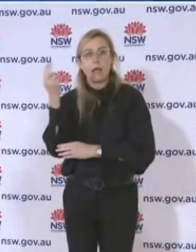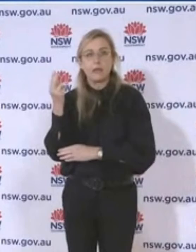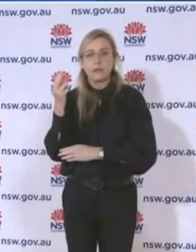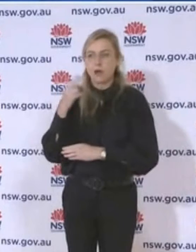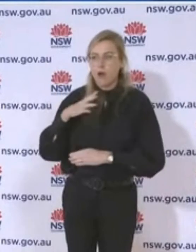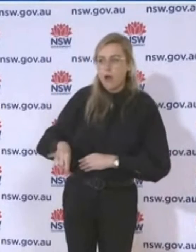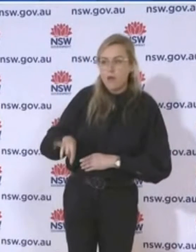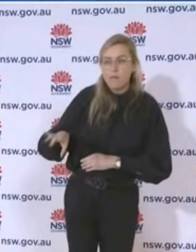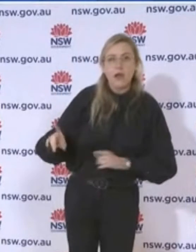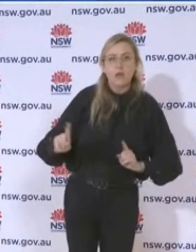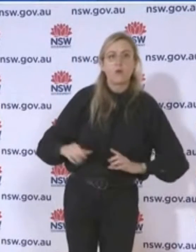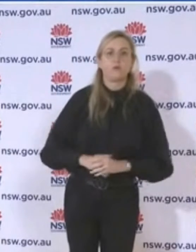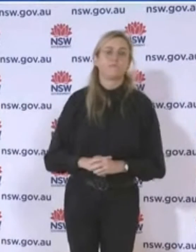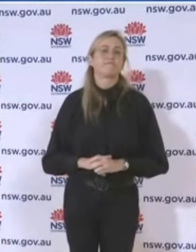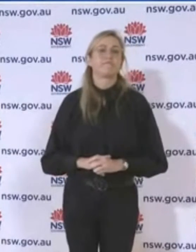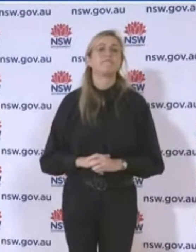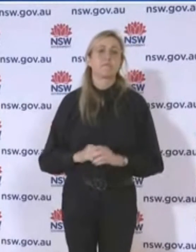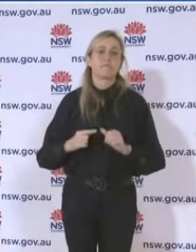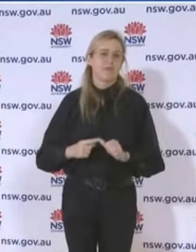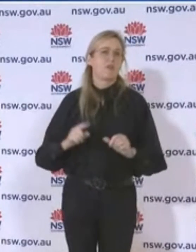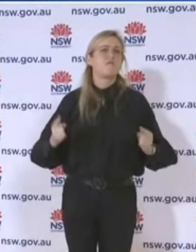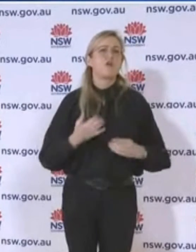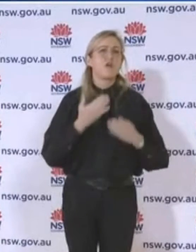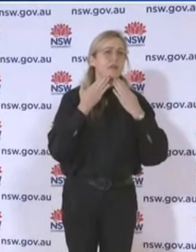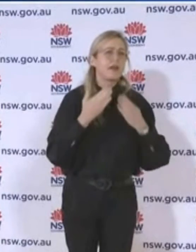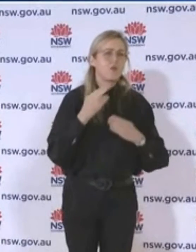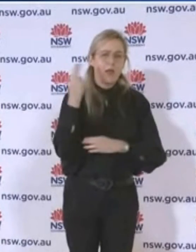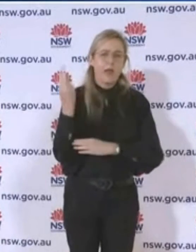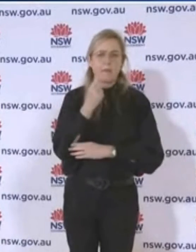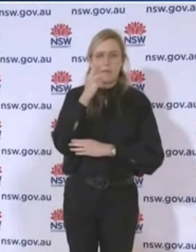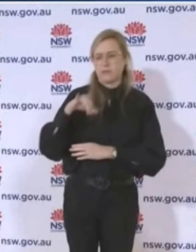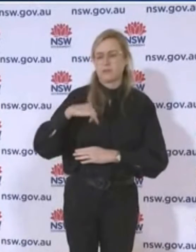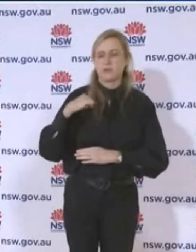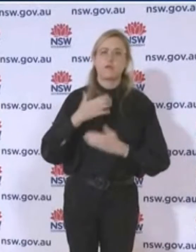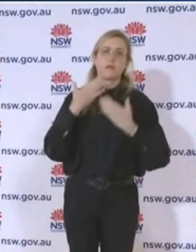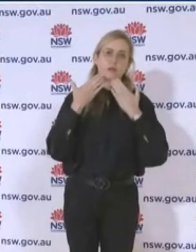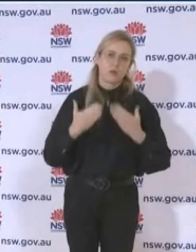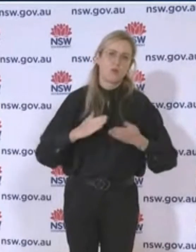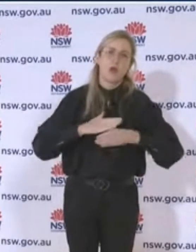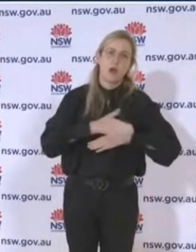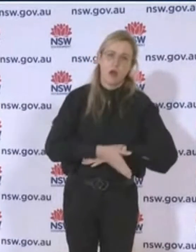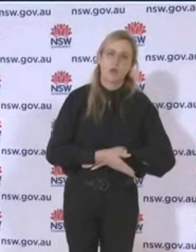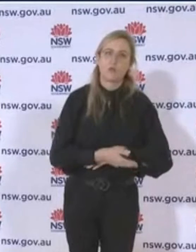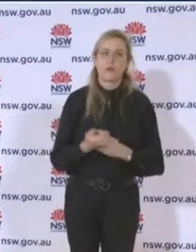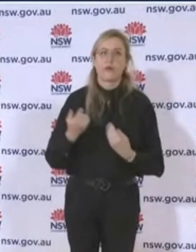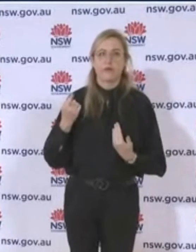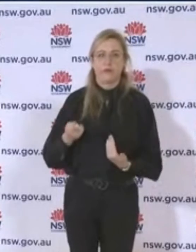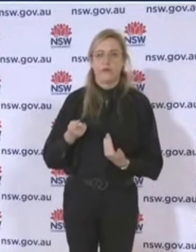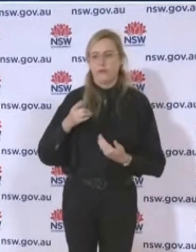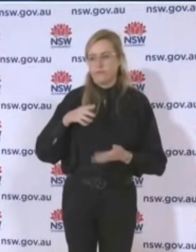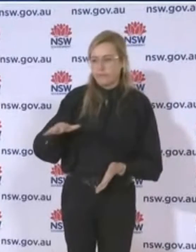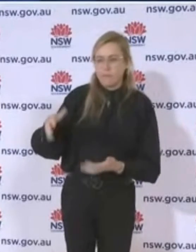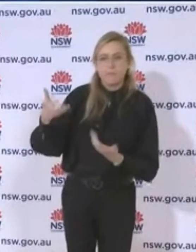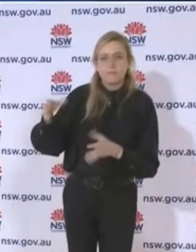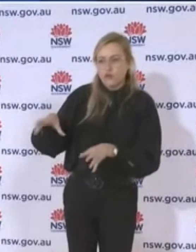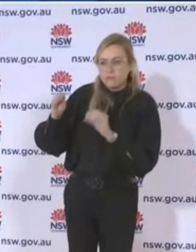Firstly, can I thank our paramedics for doing the outstanding work that they're doing. They're on the front line picking up patients when they're in desperate need of